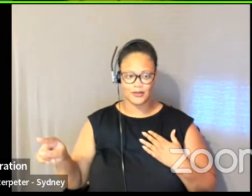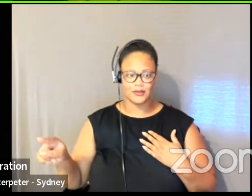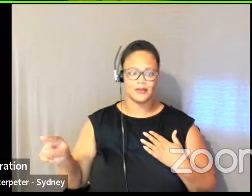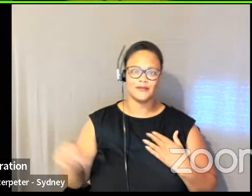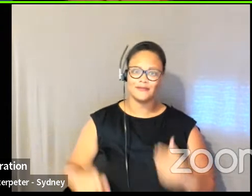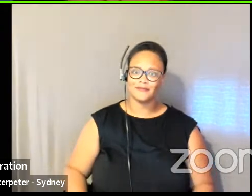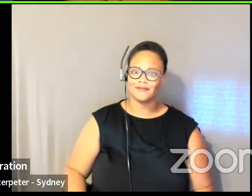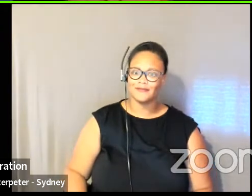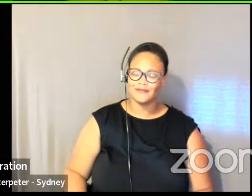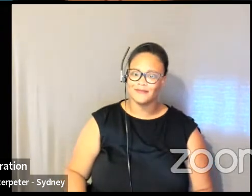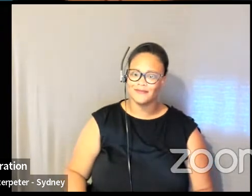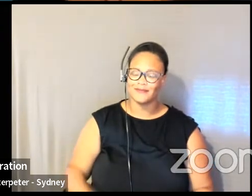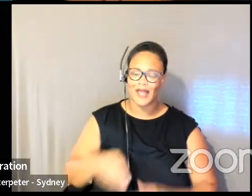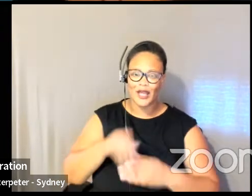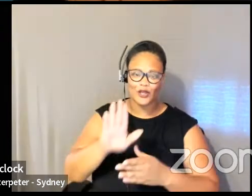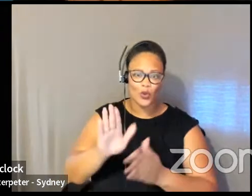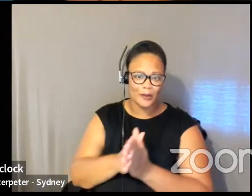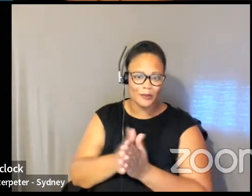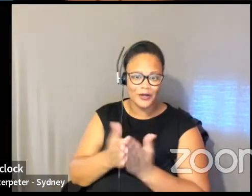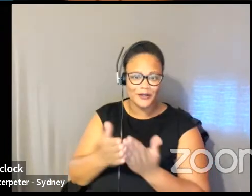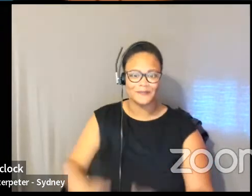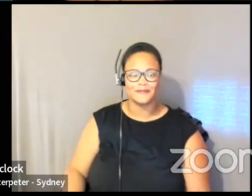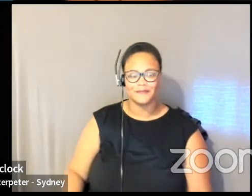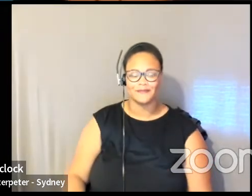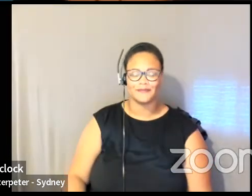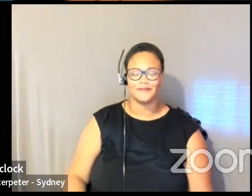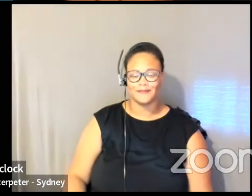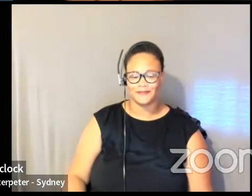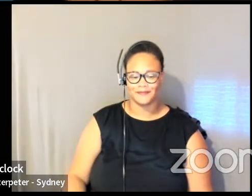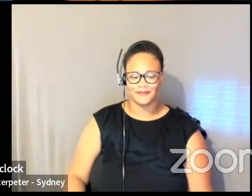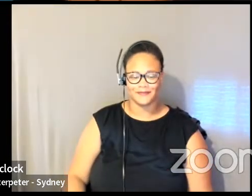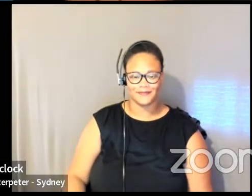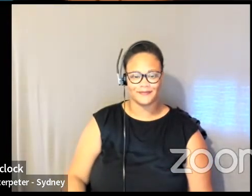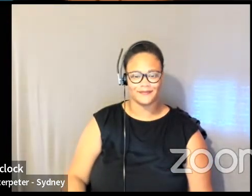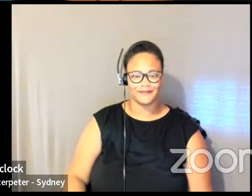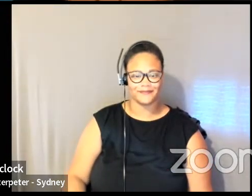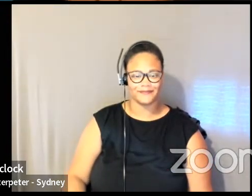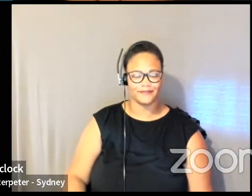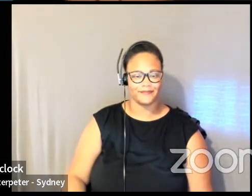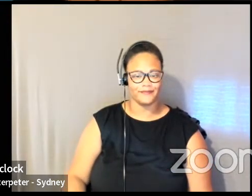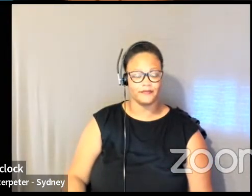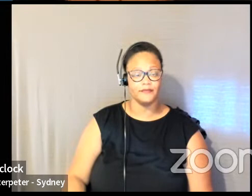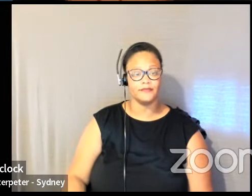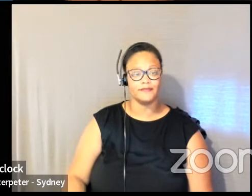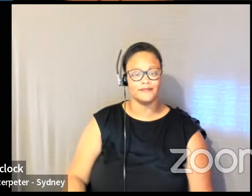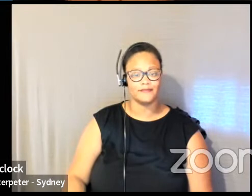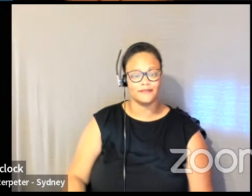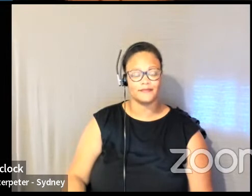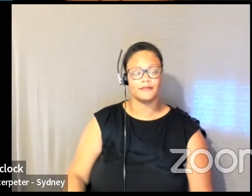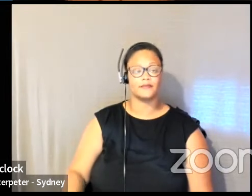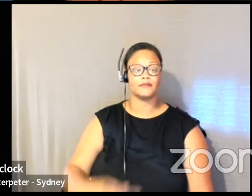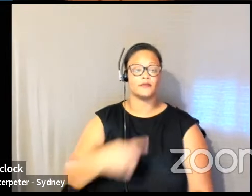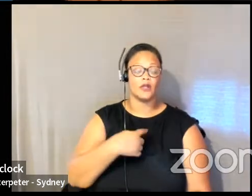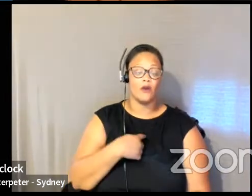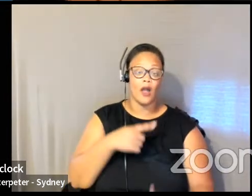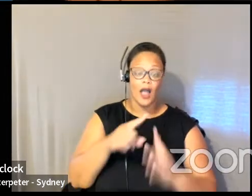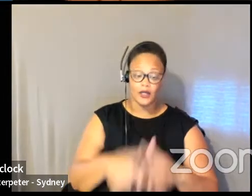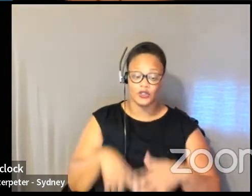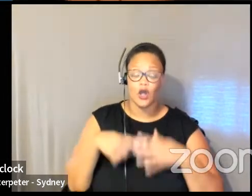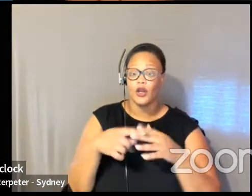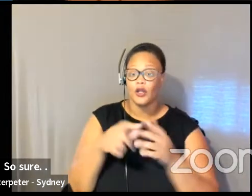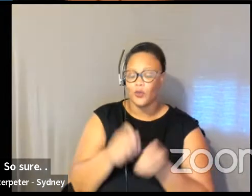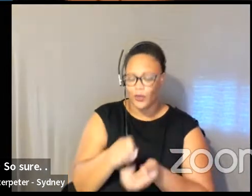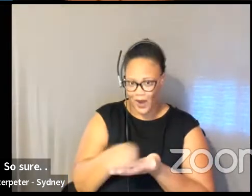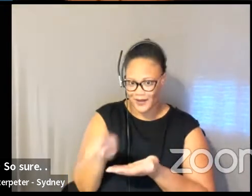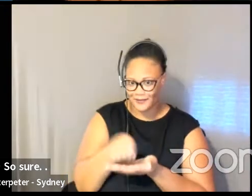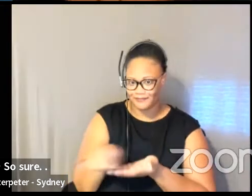tale? Sure. So I started my creative work writing. And I, like